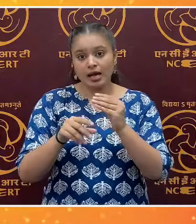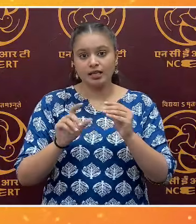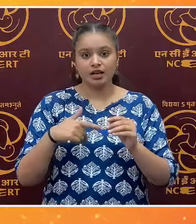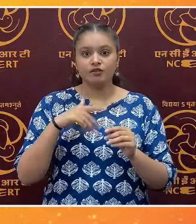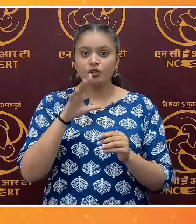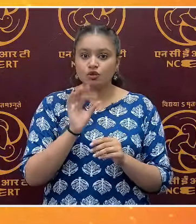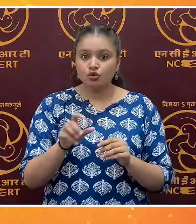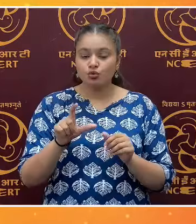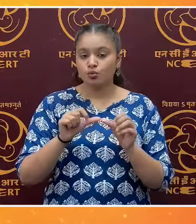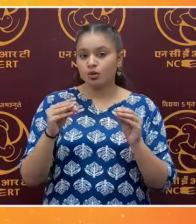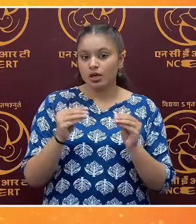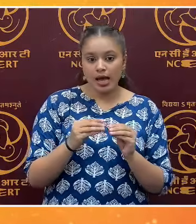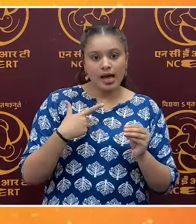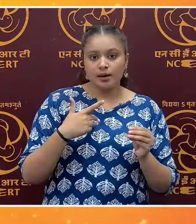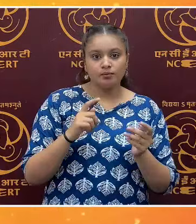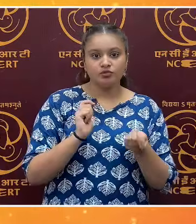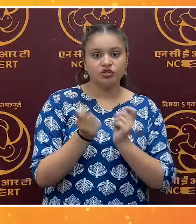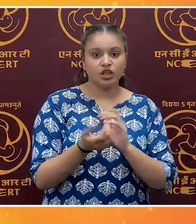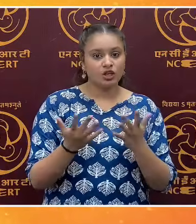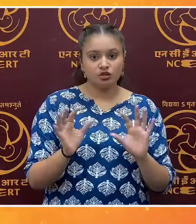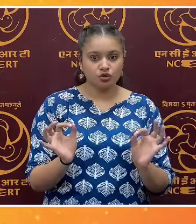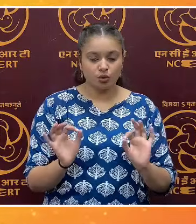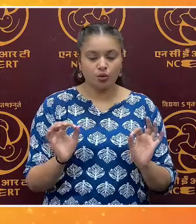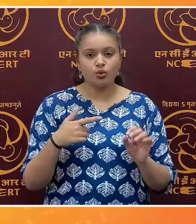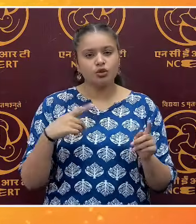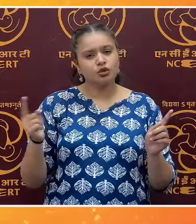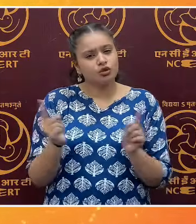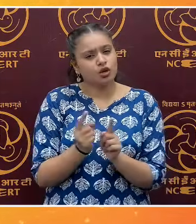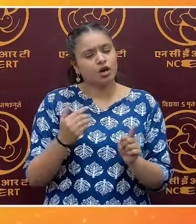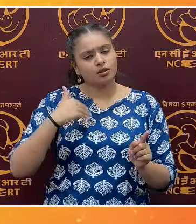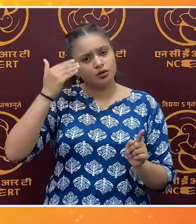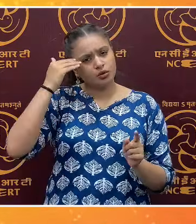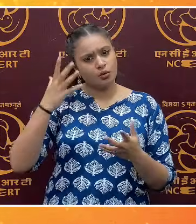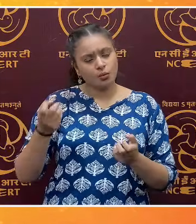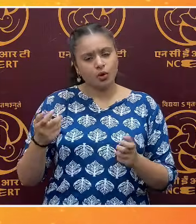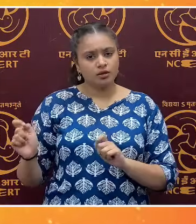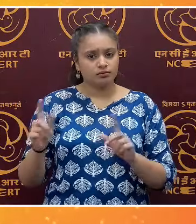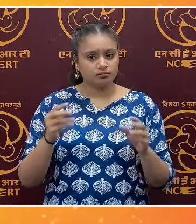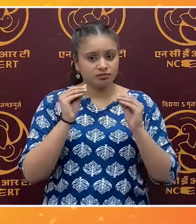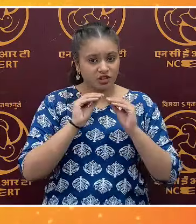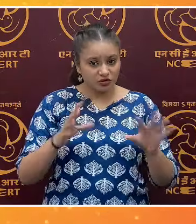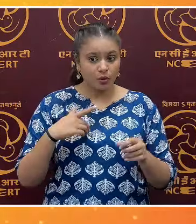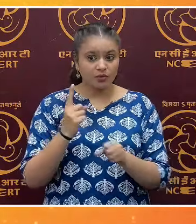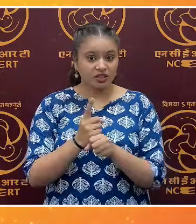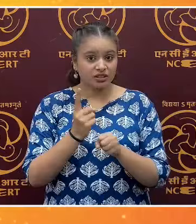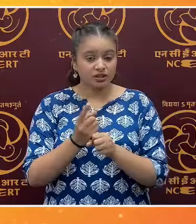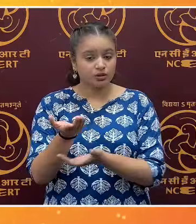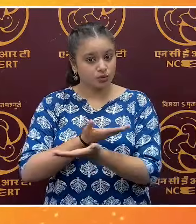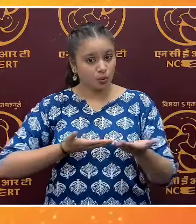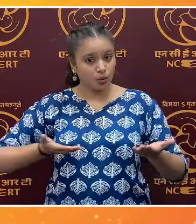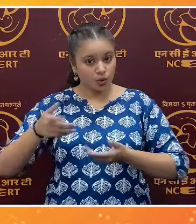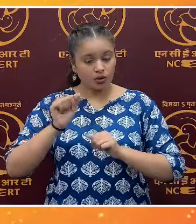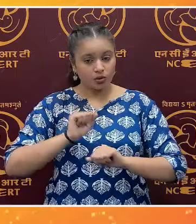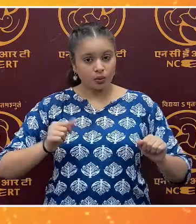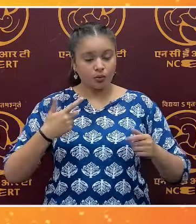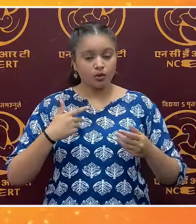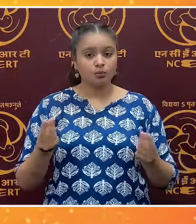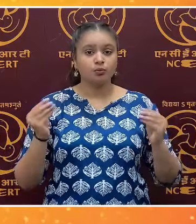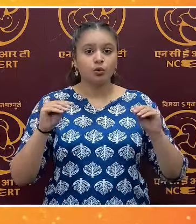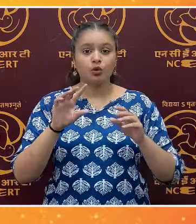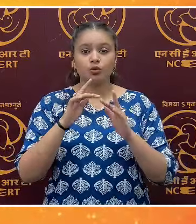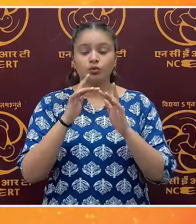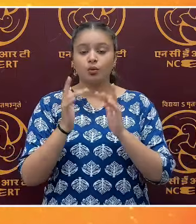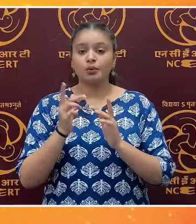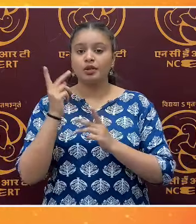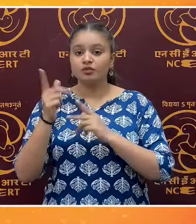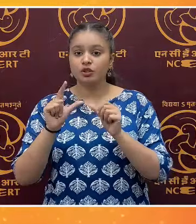physical laboratories, and neither are the teachers. Very briefly, I want a message from you for all the teachers out there, how they can integrate virtual labs in their